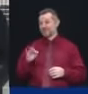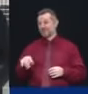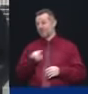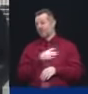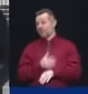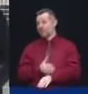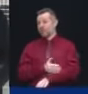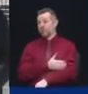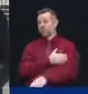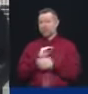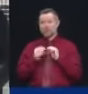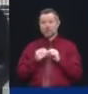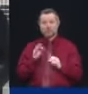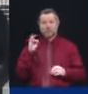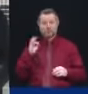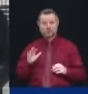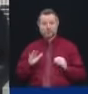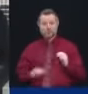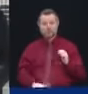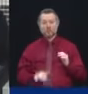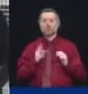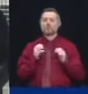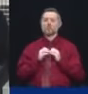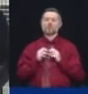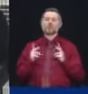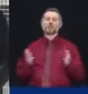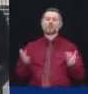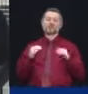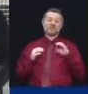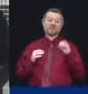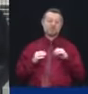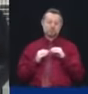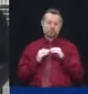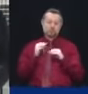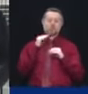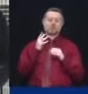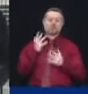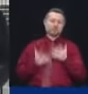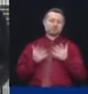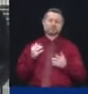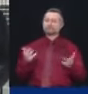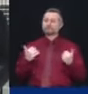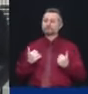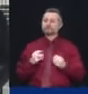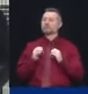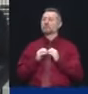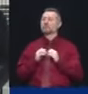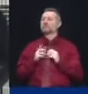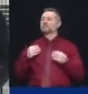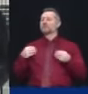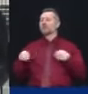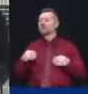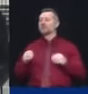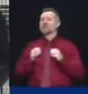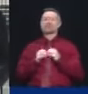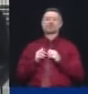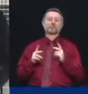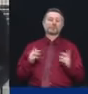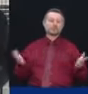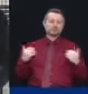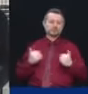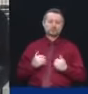be revised up. More capacity, more flexibility. If we keep that COVID